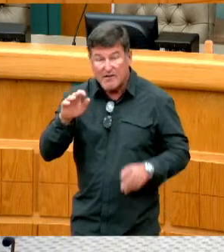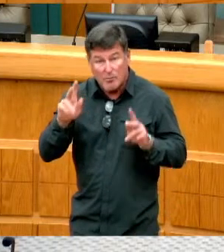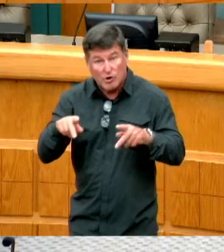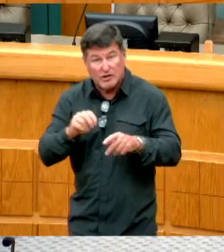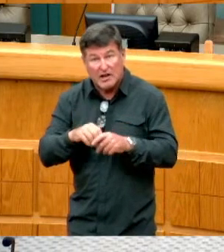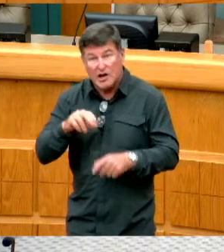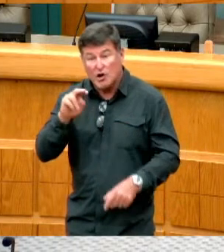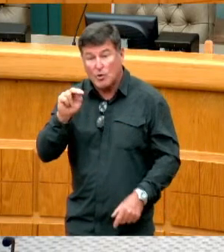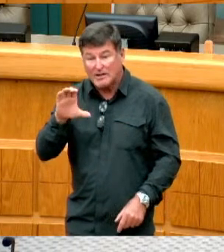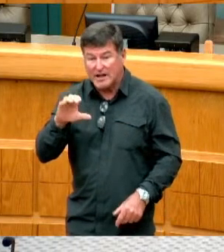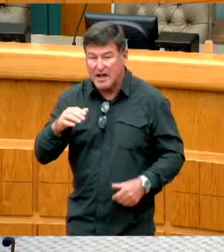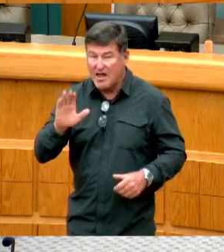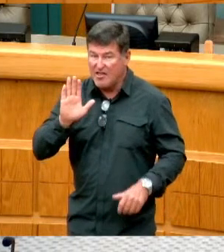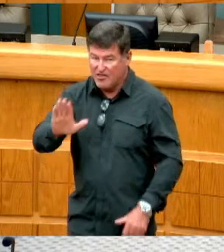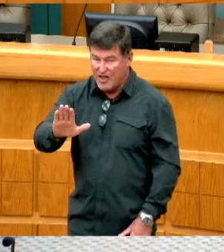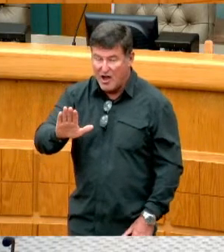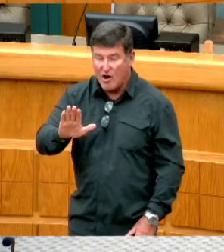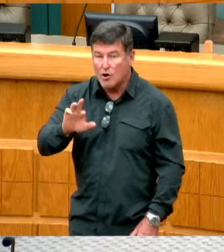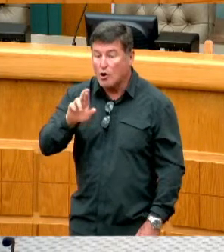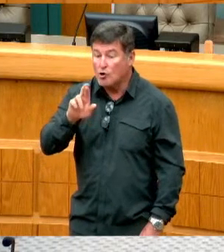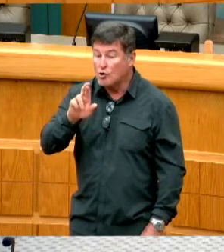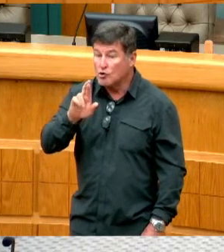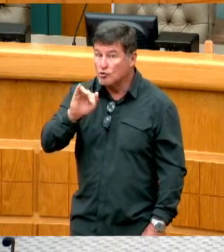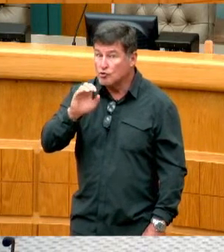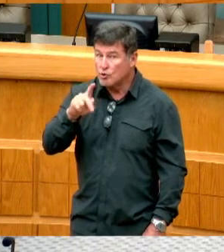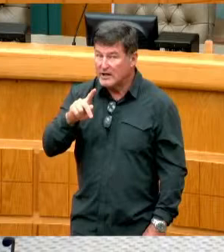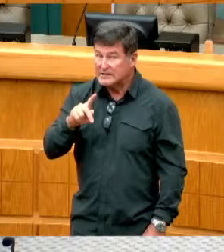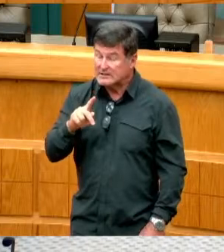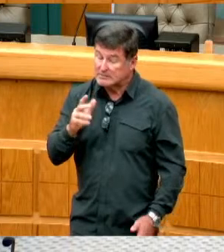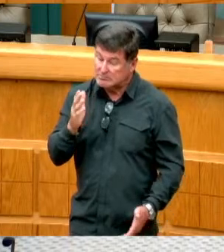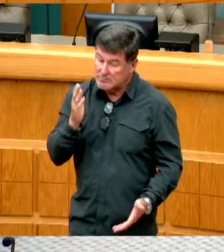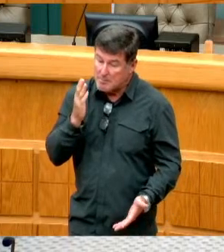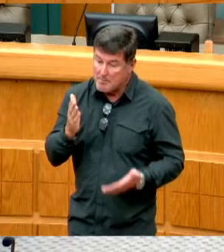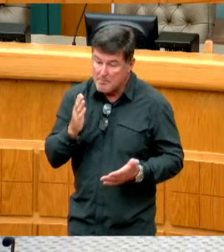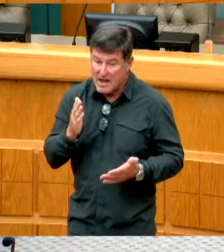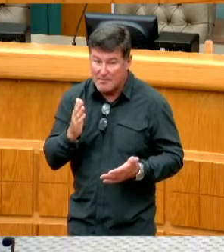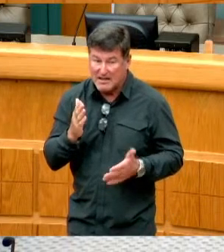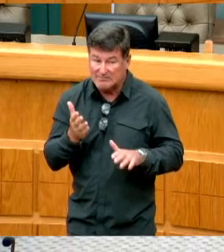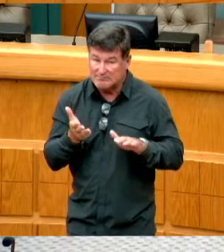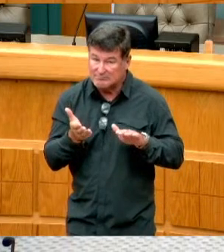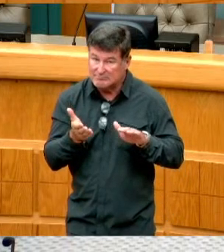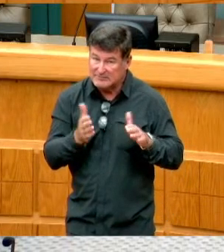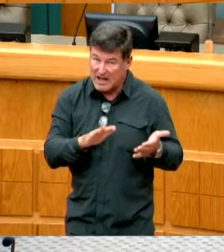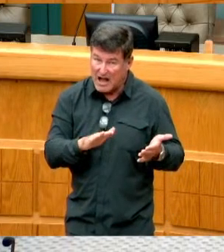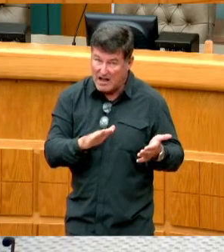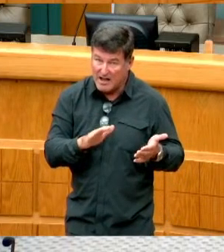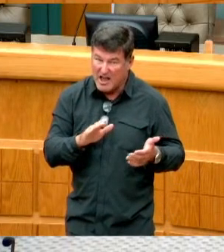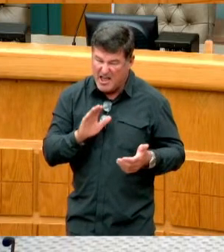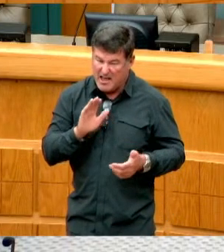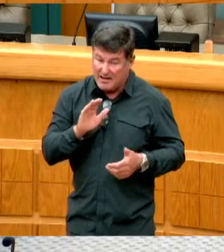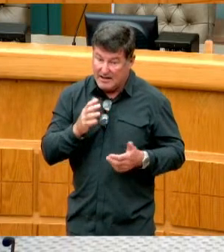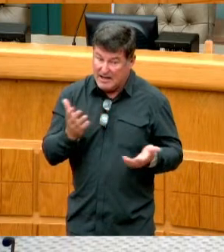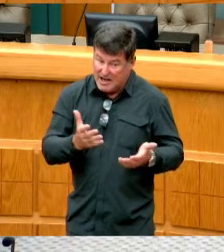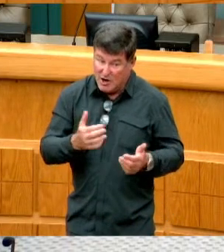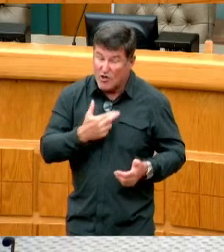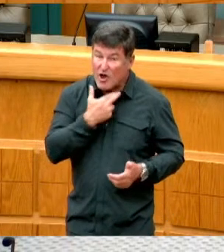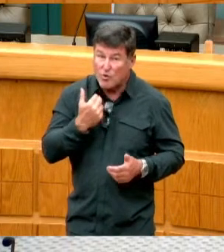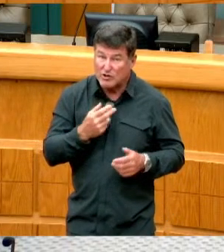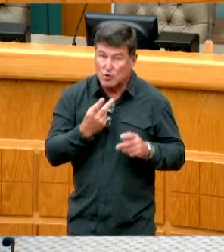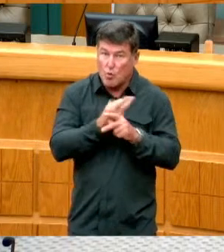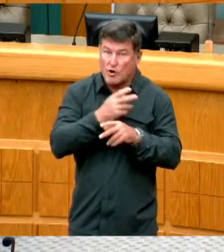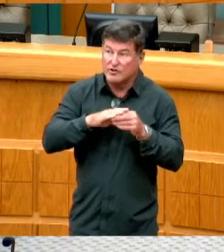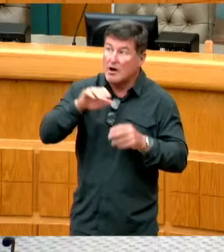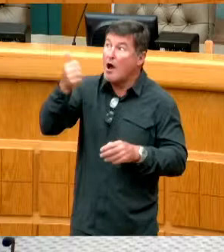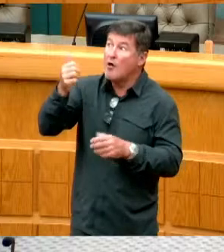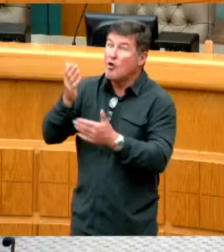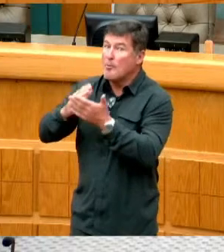COVID. It won't be done in a single clinic. The mayor and I agree. We